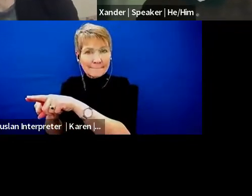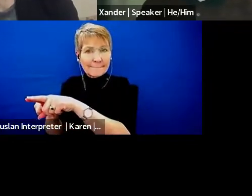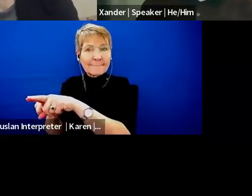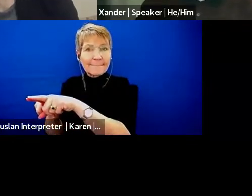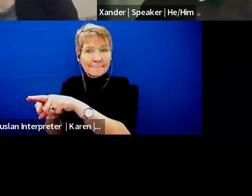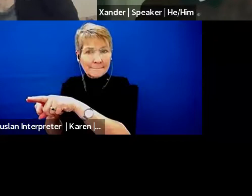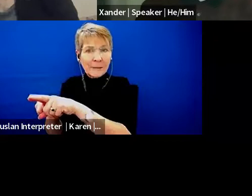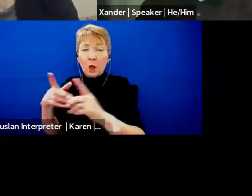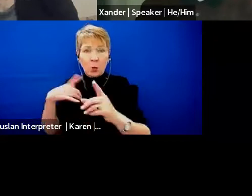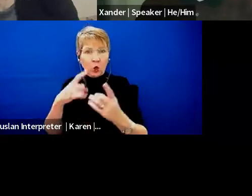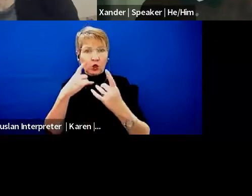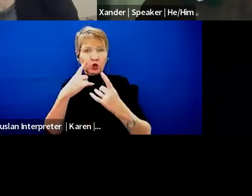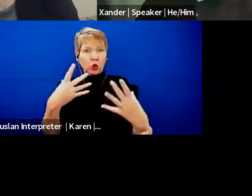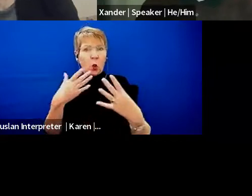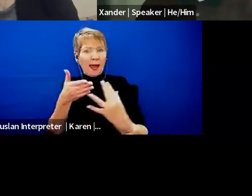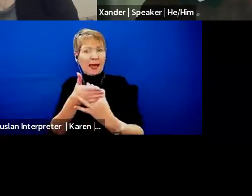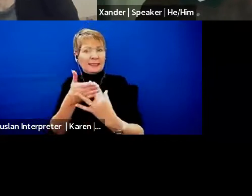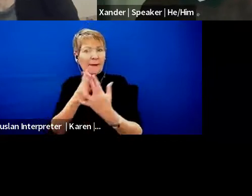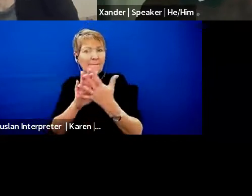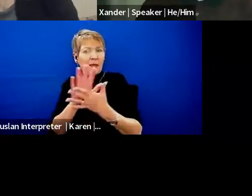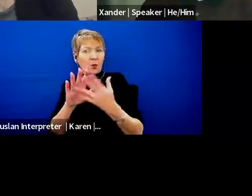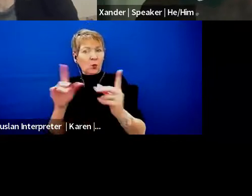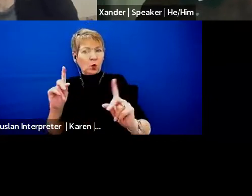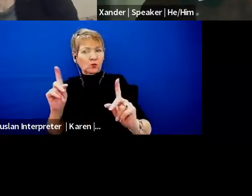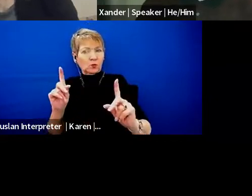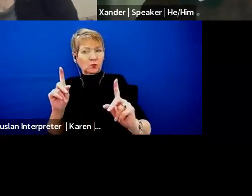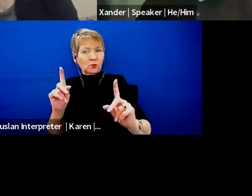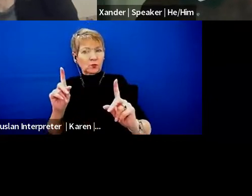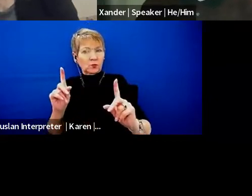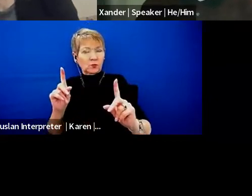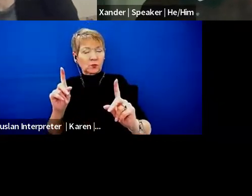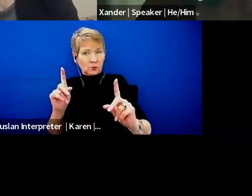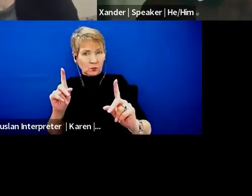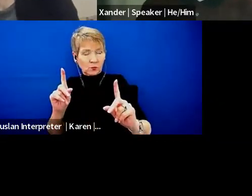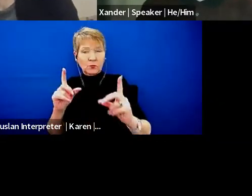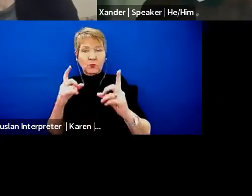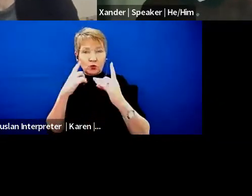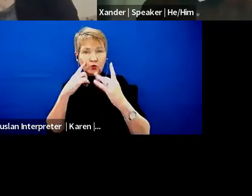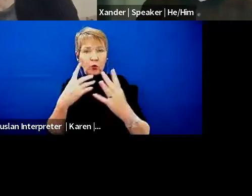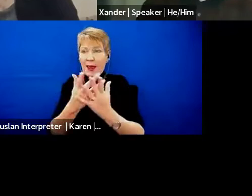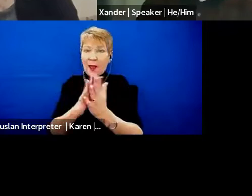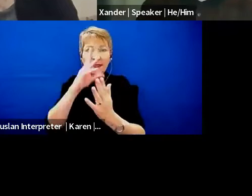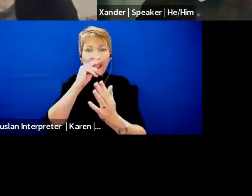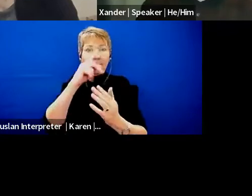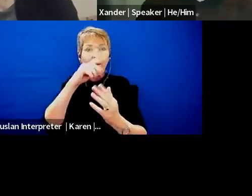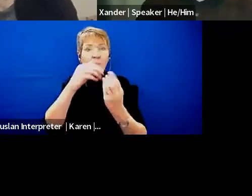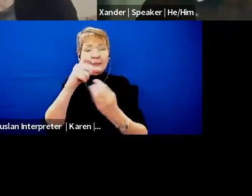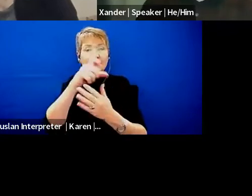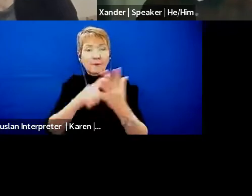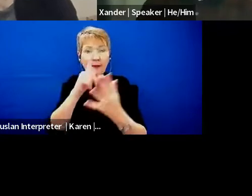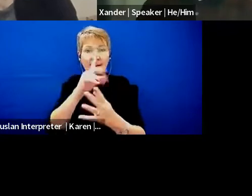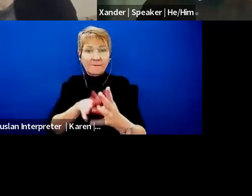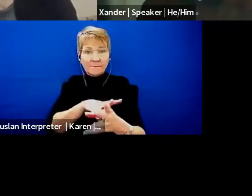model accessibility and adjustments that support young people with disability to engage